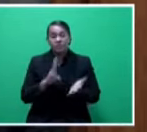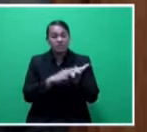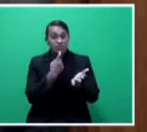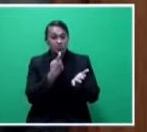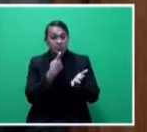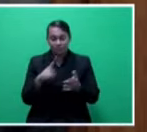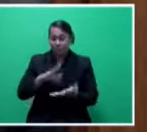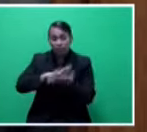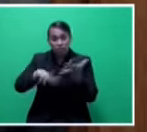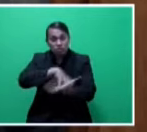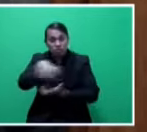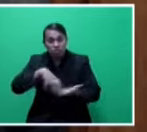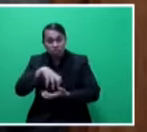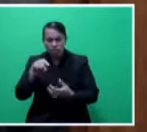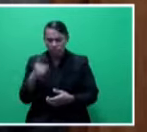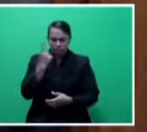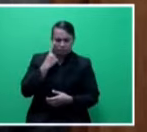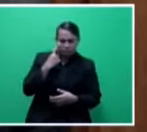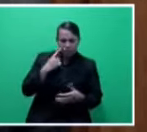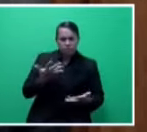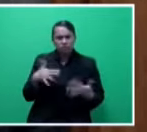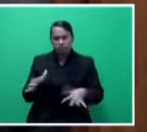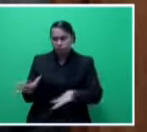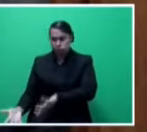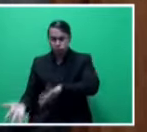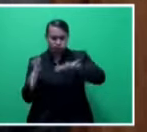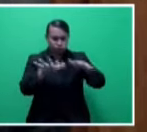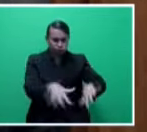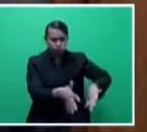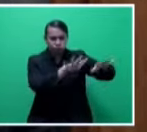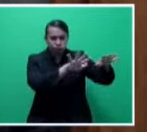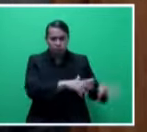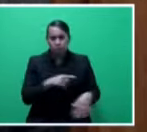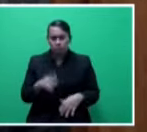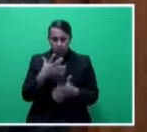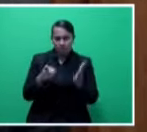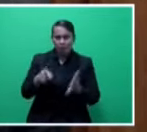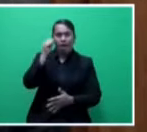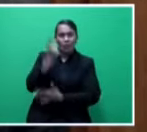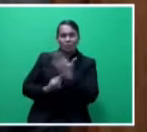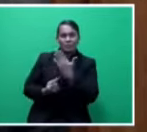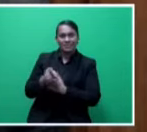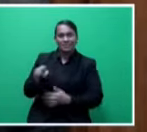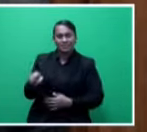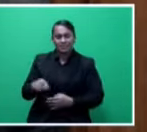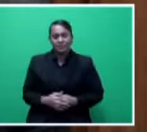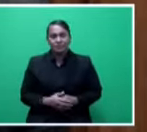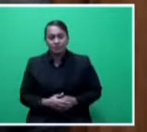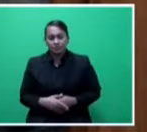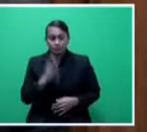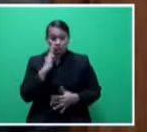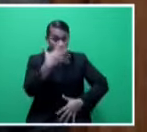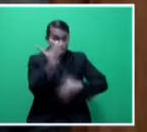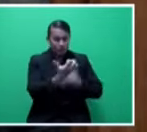of the surge of the heights of the waves actually was borne out in the island of Matuku, in the villages there that were